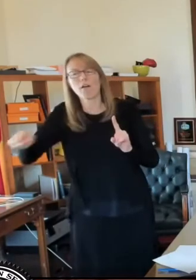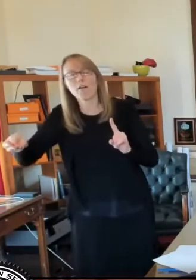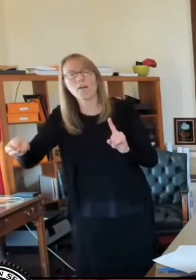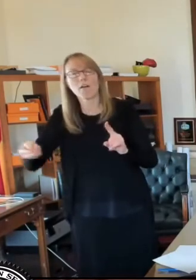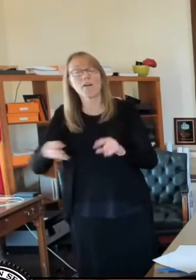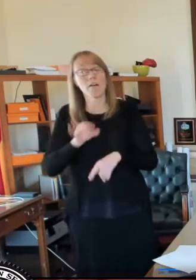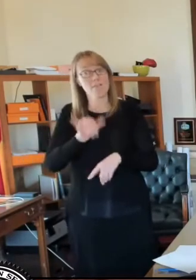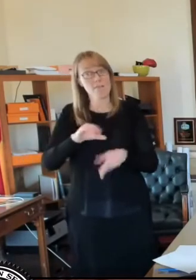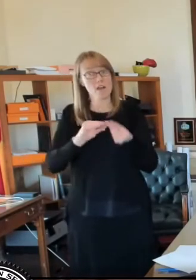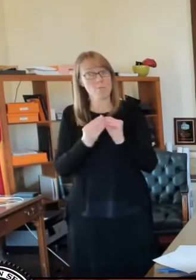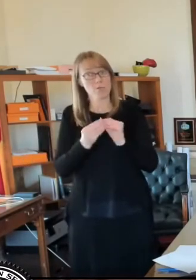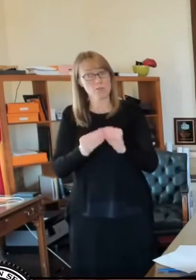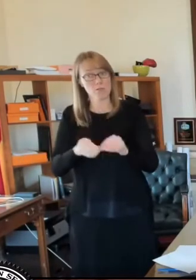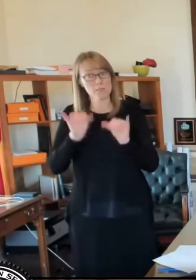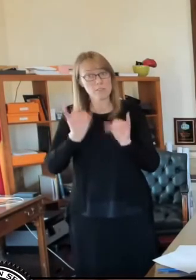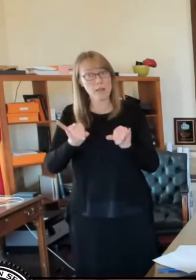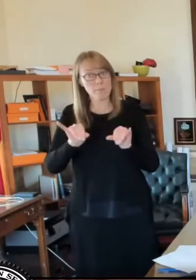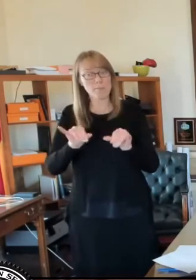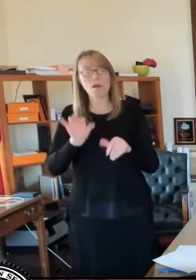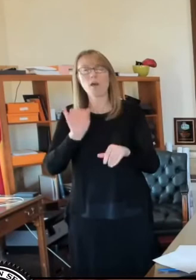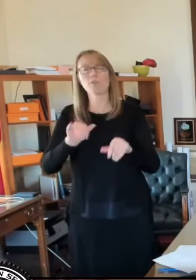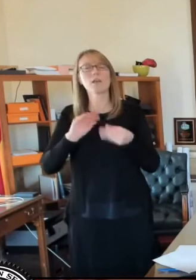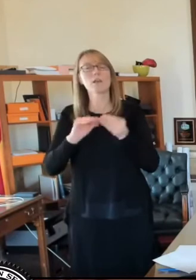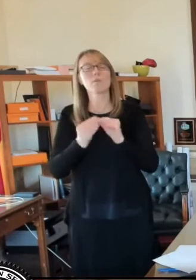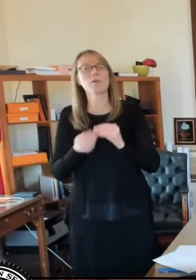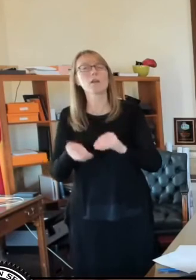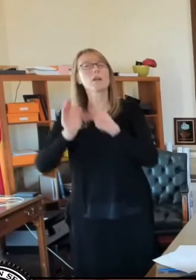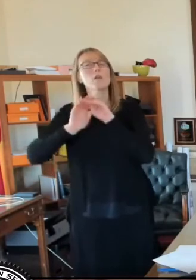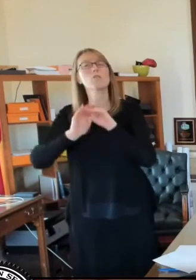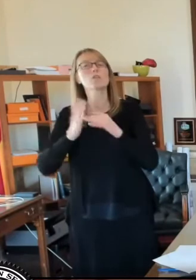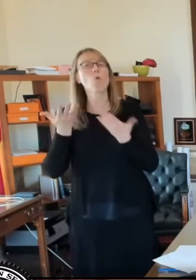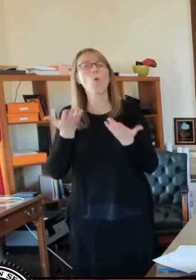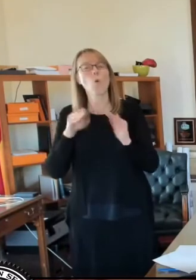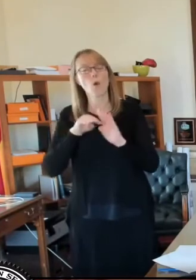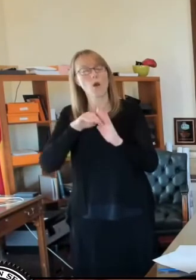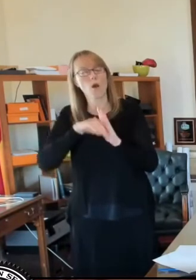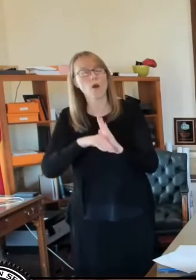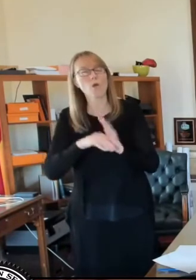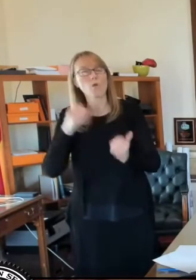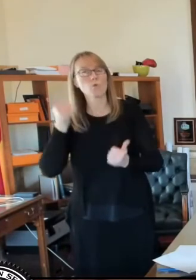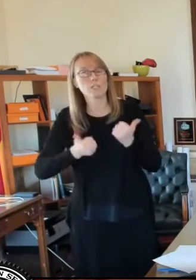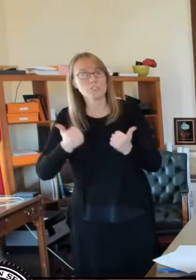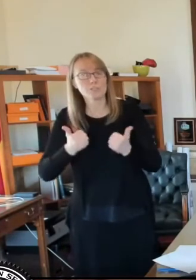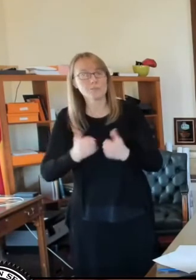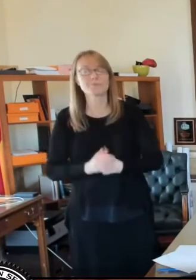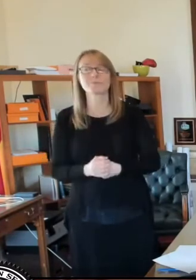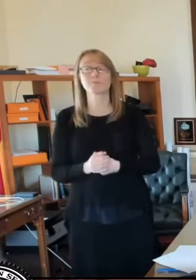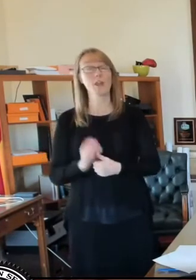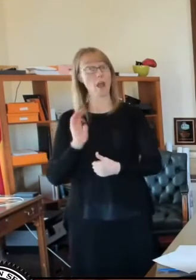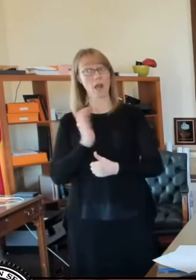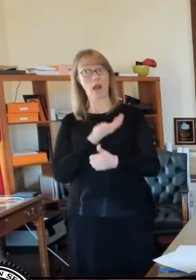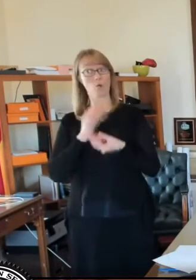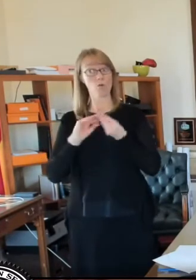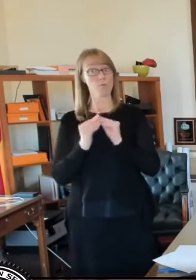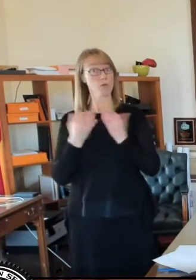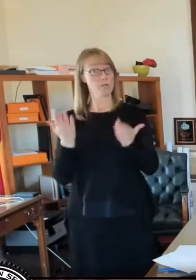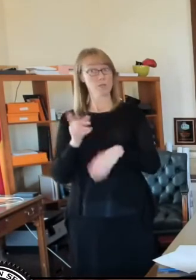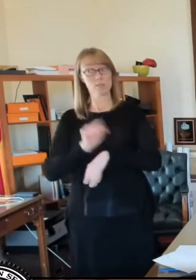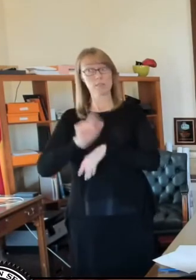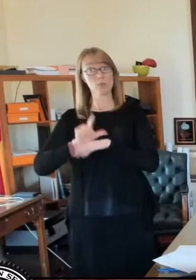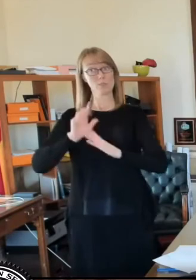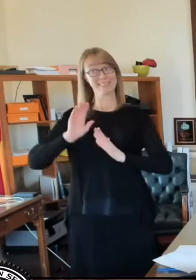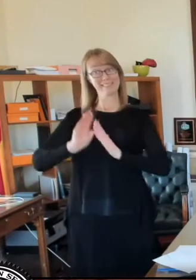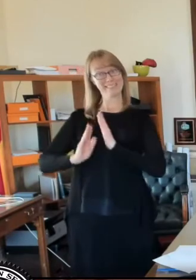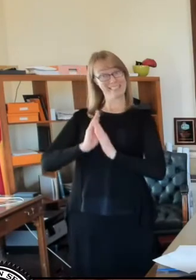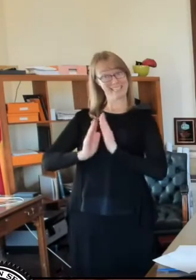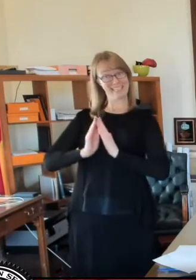going down? So, and how does our number of new cases compare to the rest of the region and the rest of the state? So as I